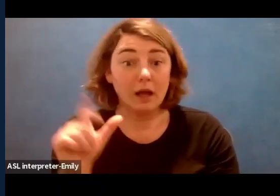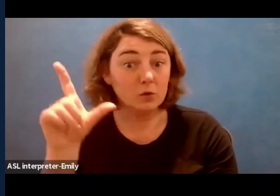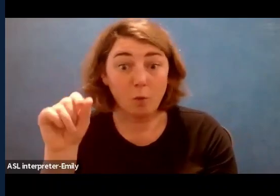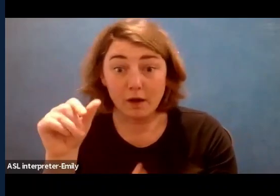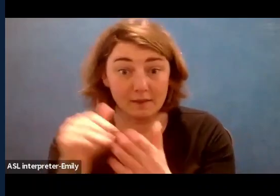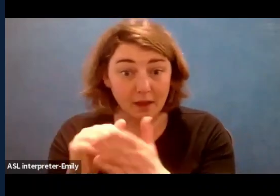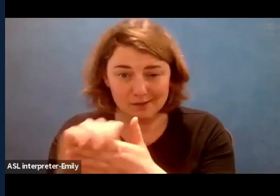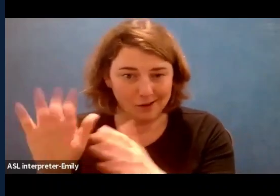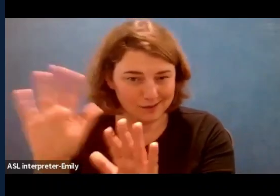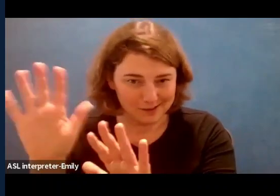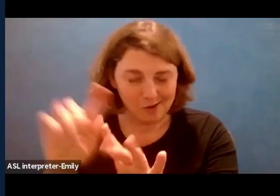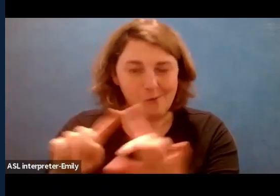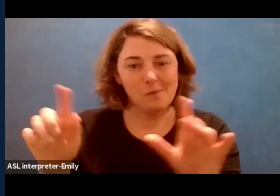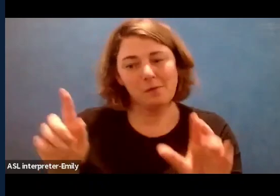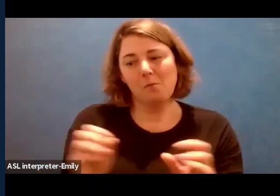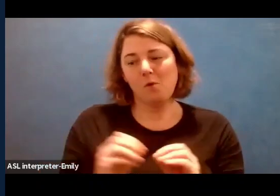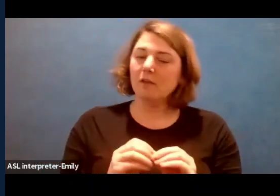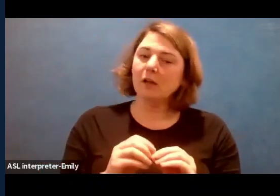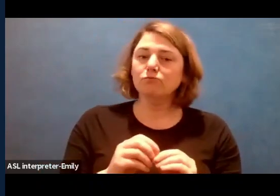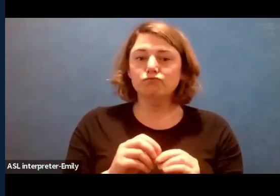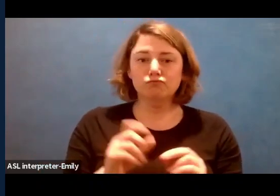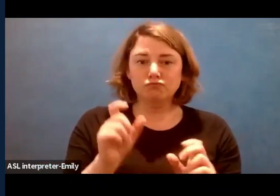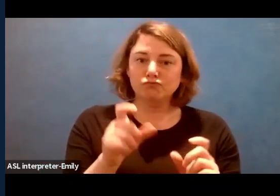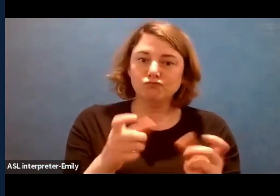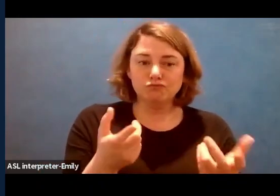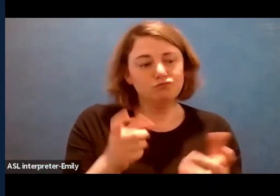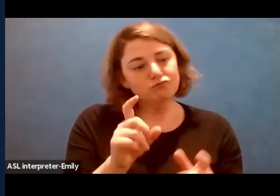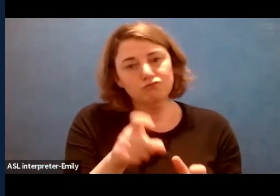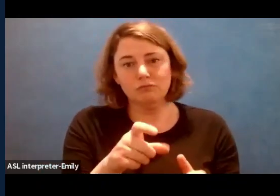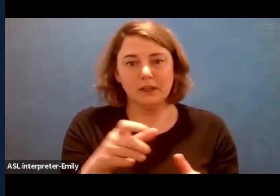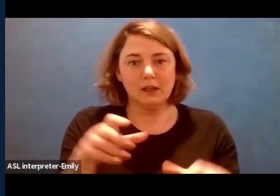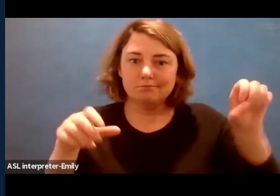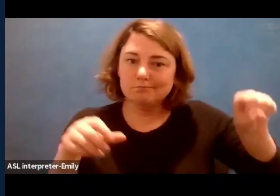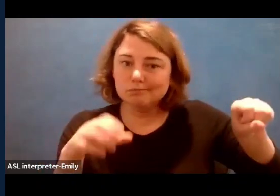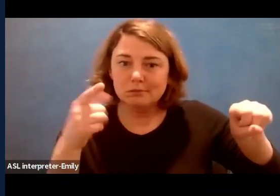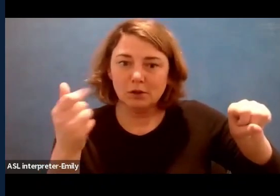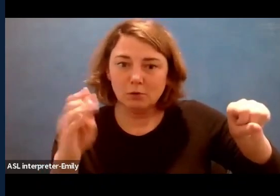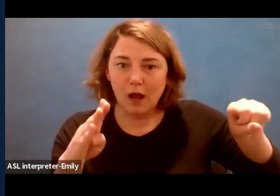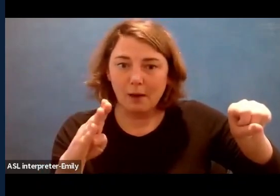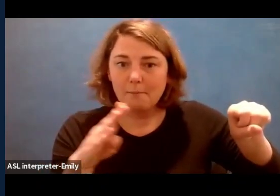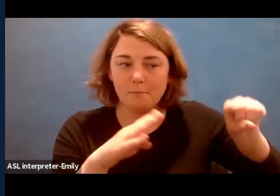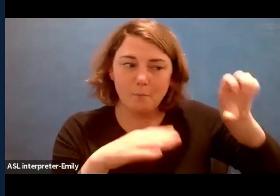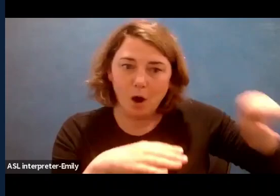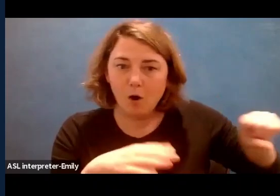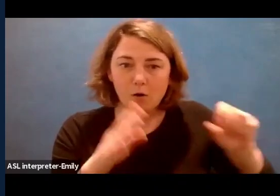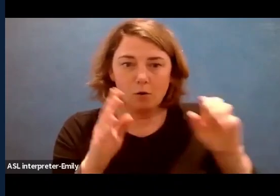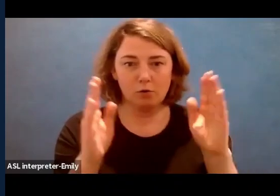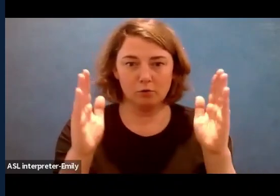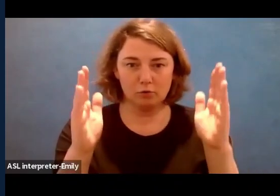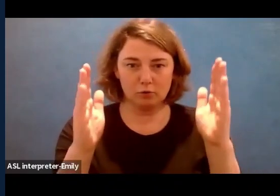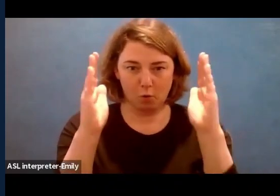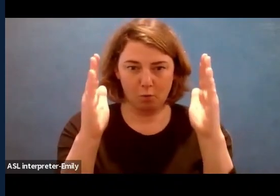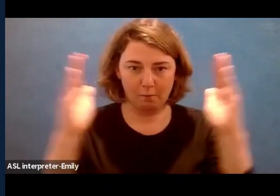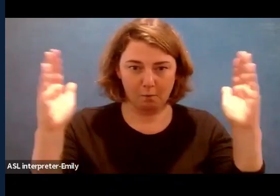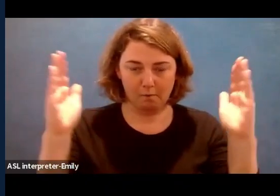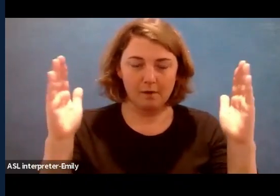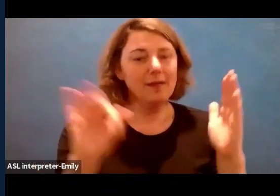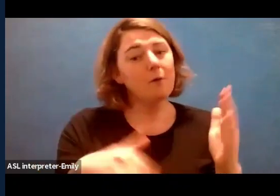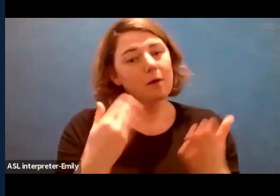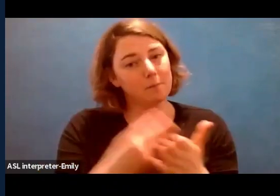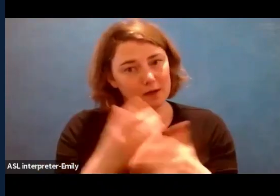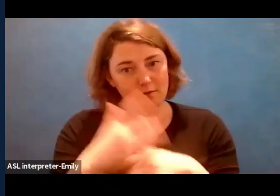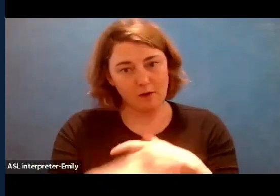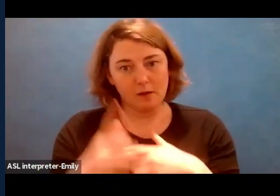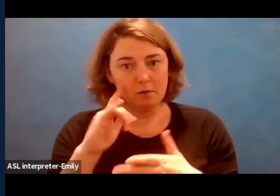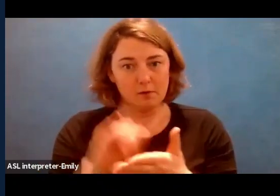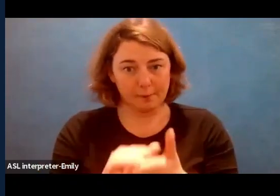renovation, but if there's something that's needed, a grab bar or widening a doorway or something like that, we have those funds available to help with that.